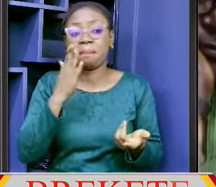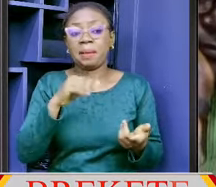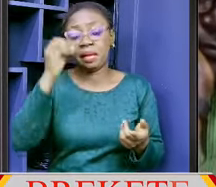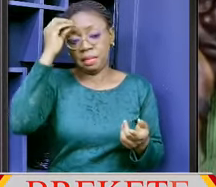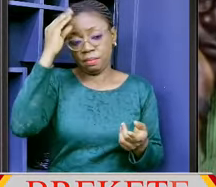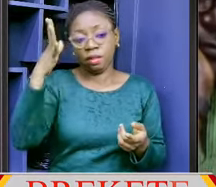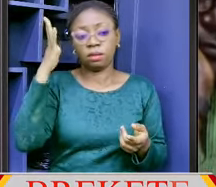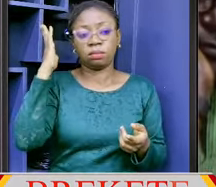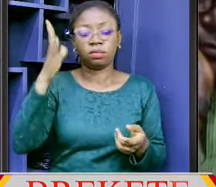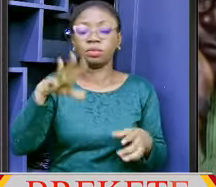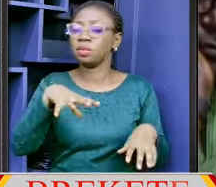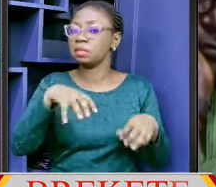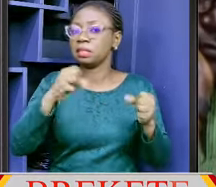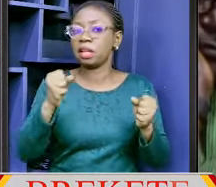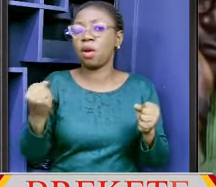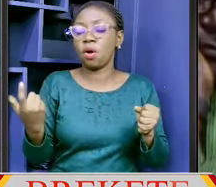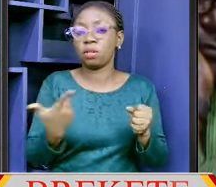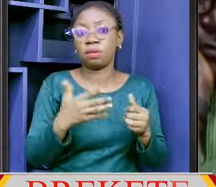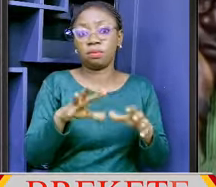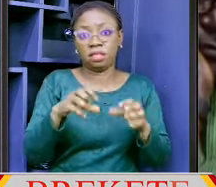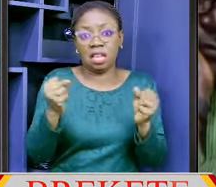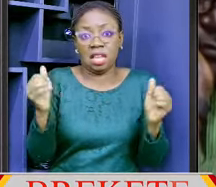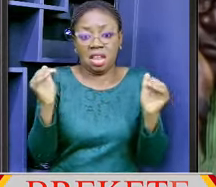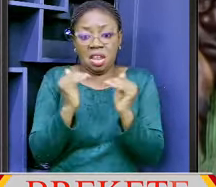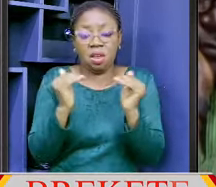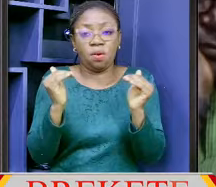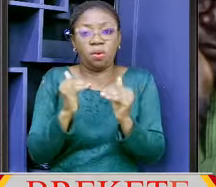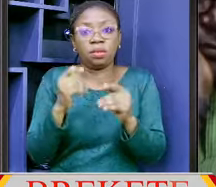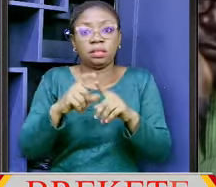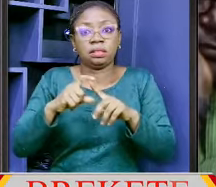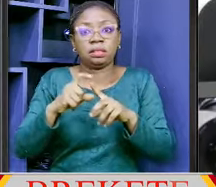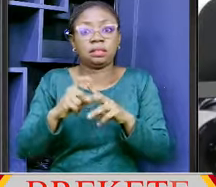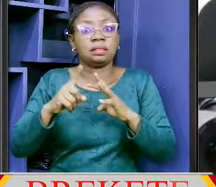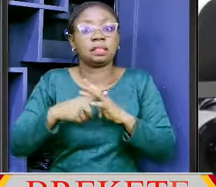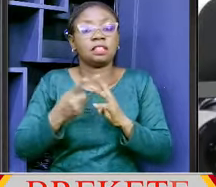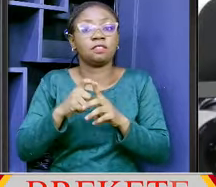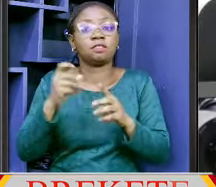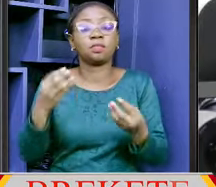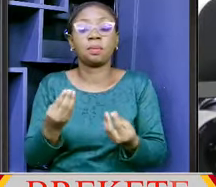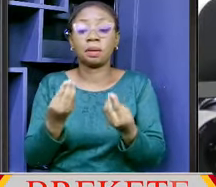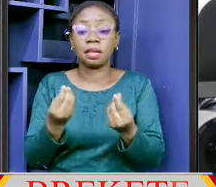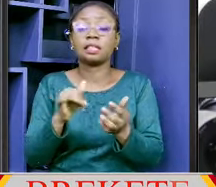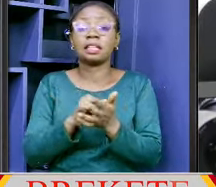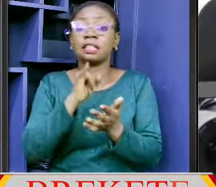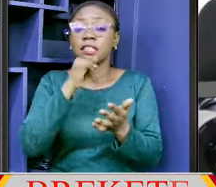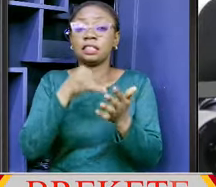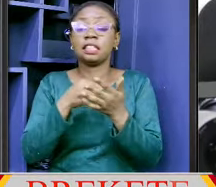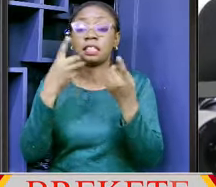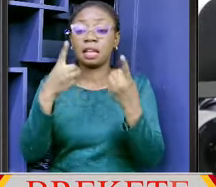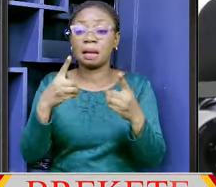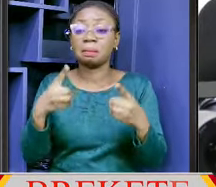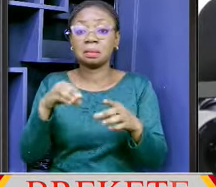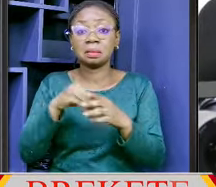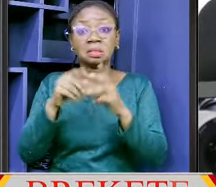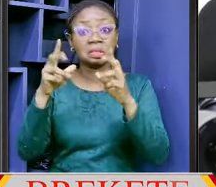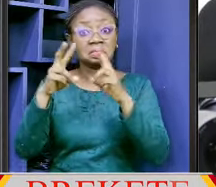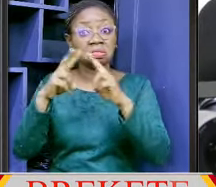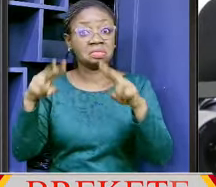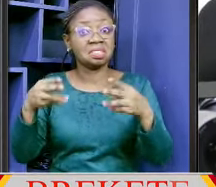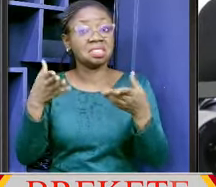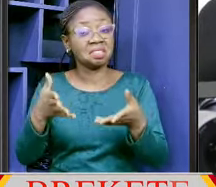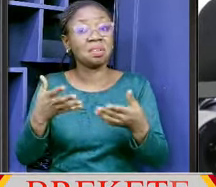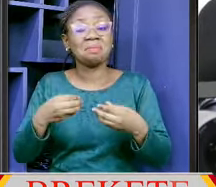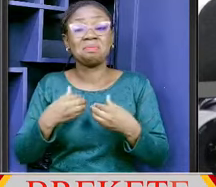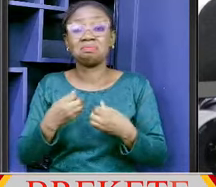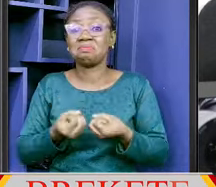he would not take things that we are taking equally. Commencing from land to that it happens in even village here. There's a lot of killing. There's a